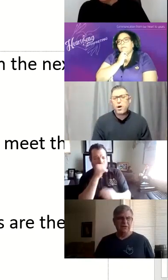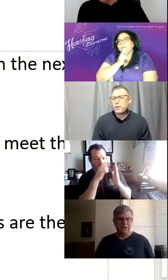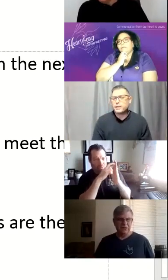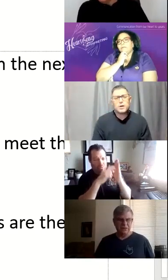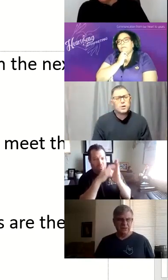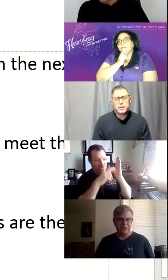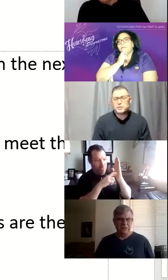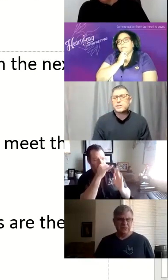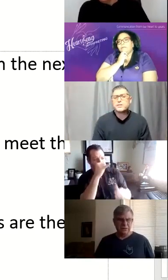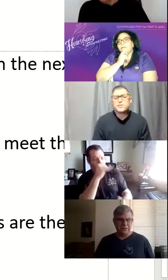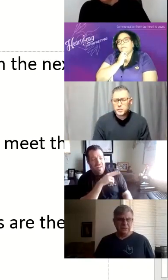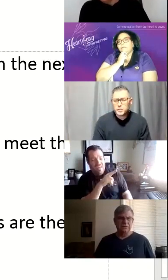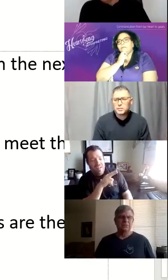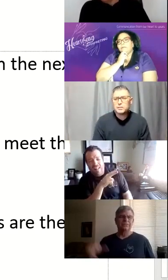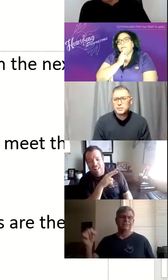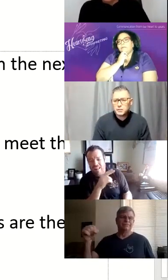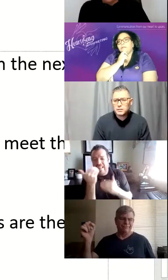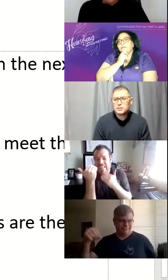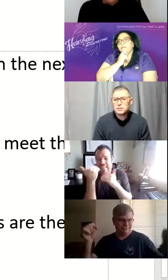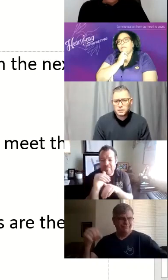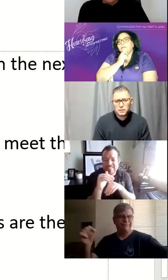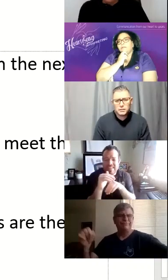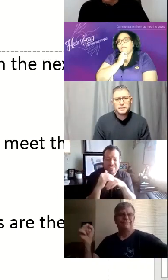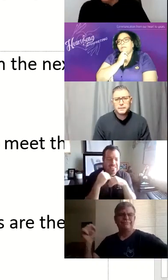Yeah, always, for sure.